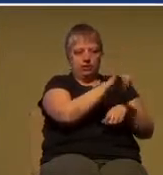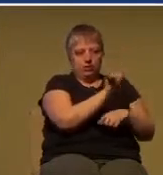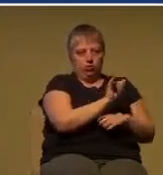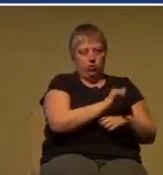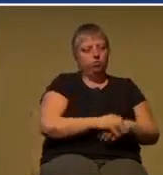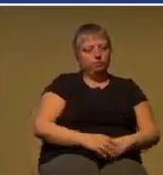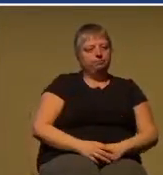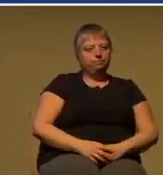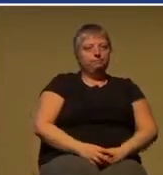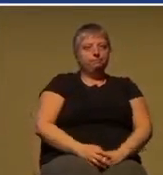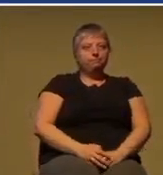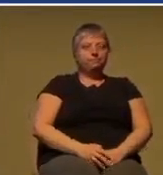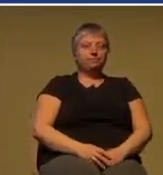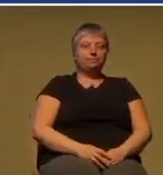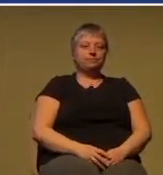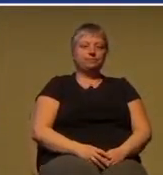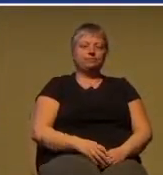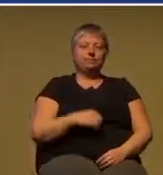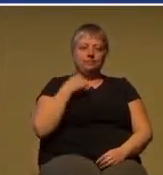girl.